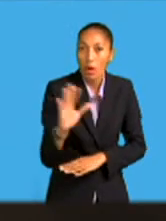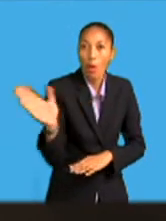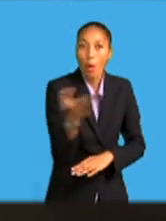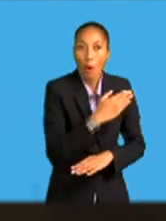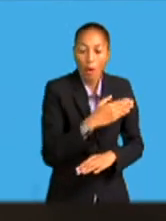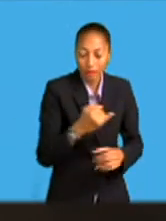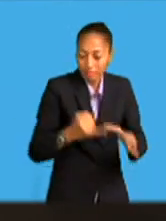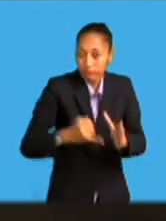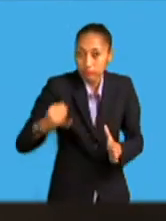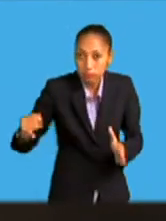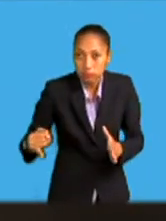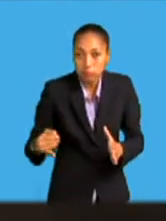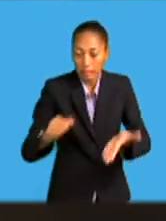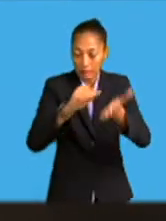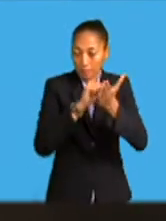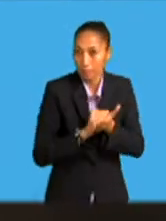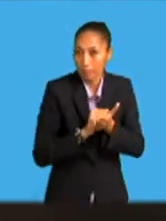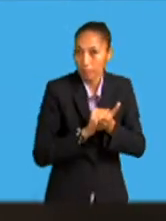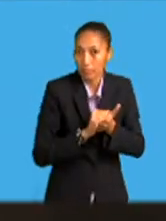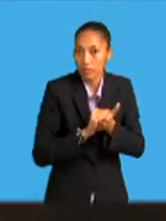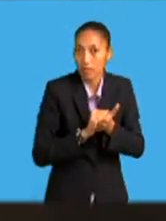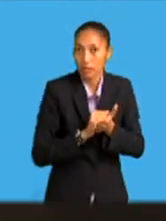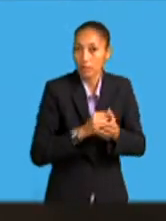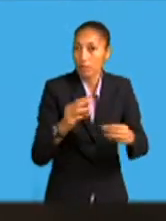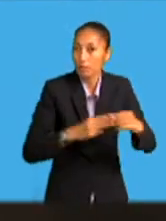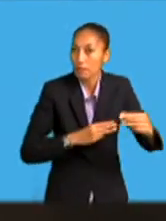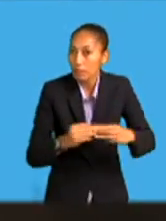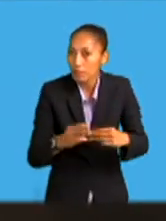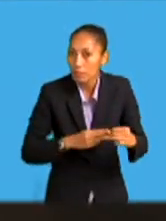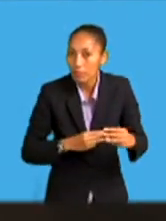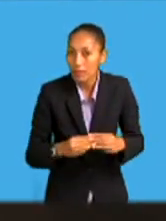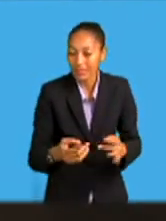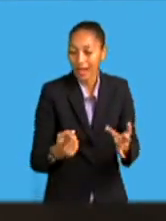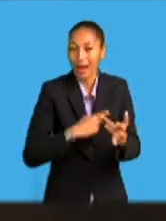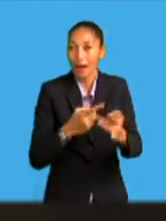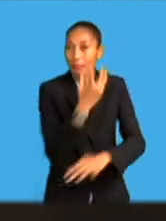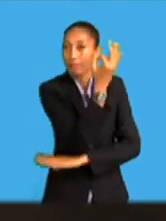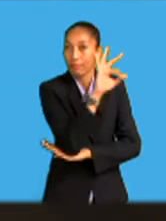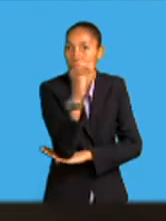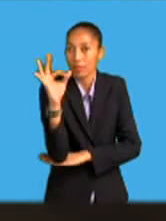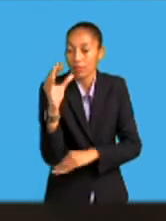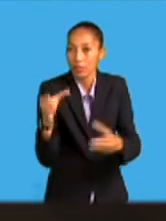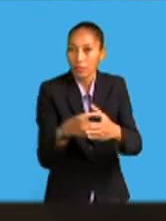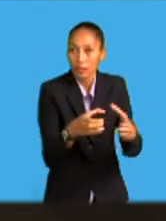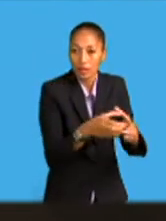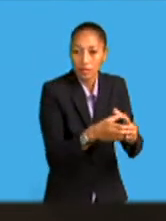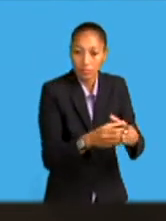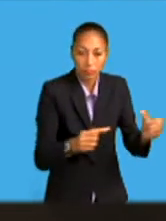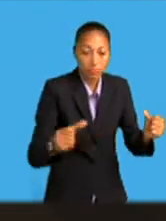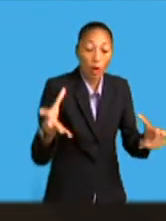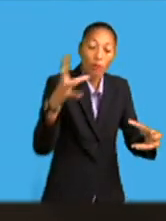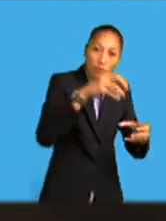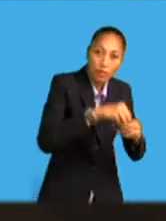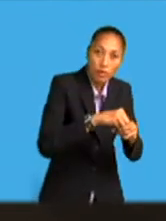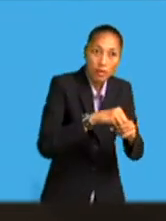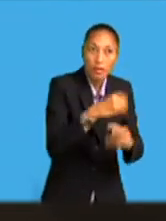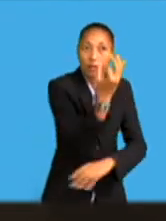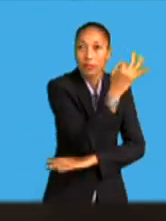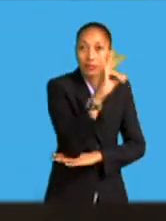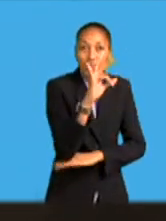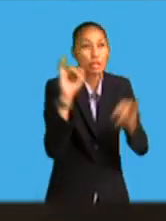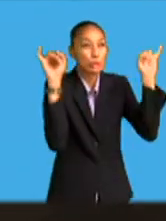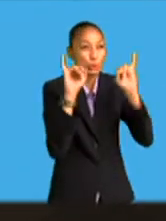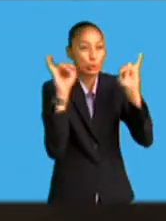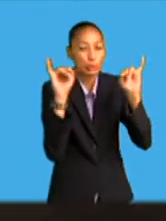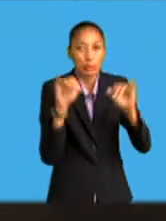development, forest conservation, managing national forest assets, and associated forest-related emerging